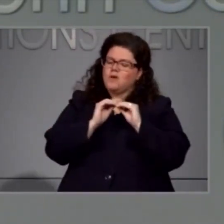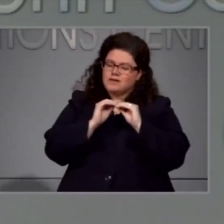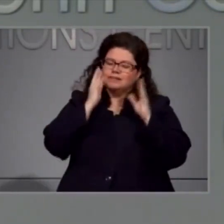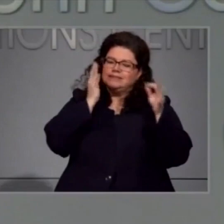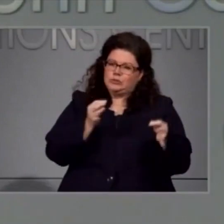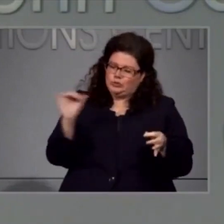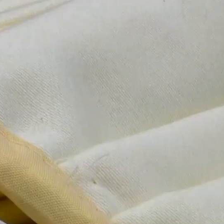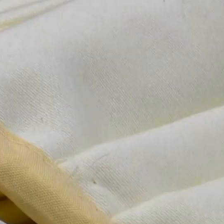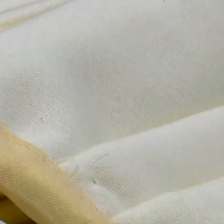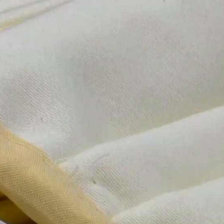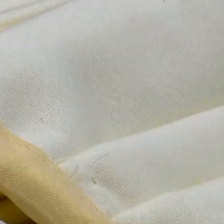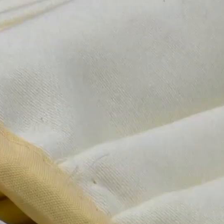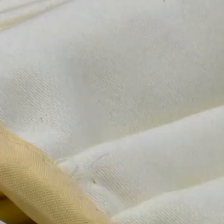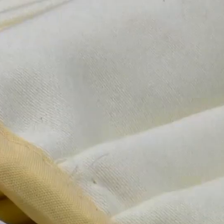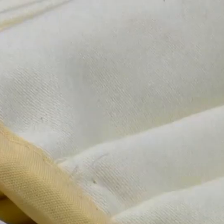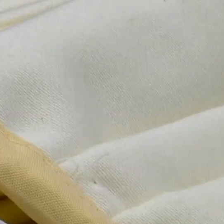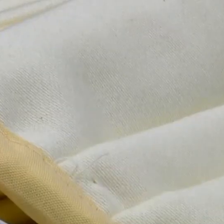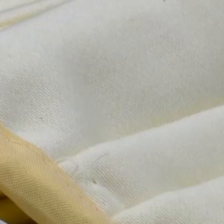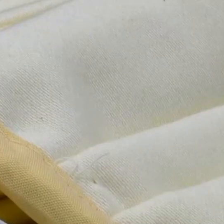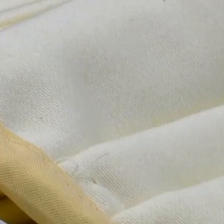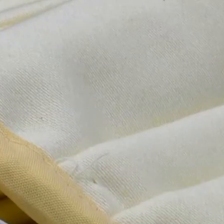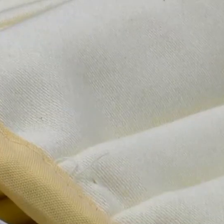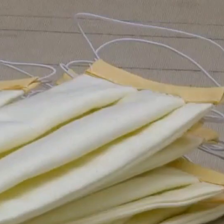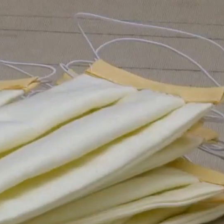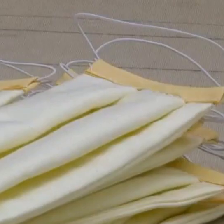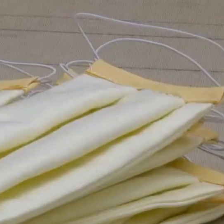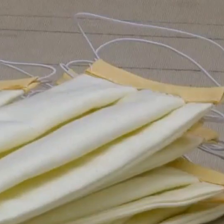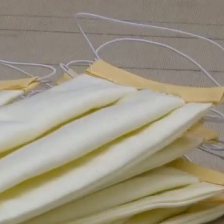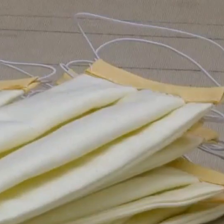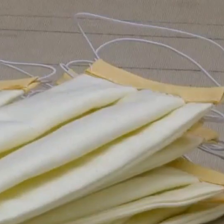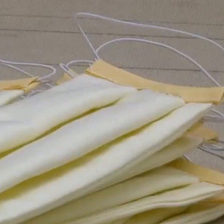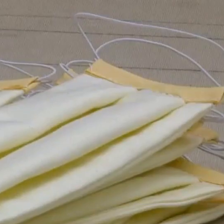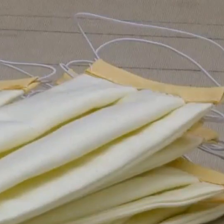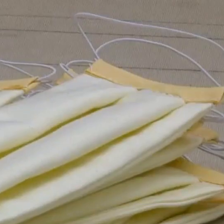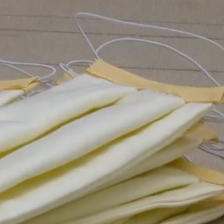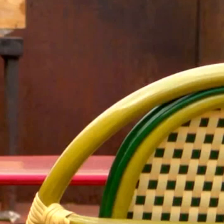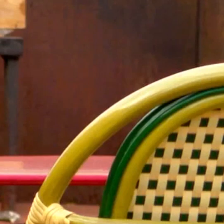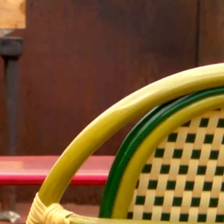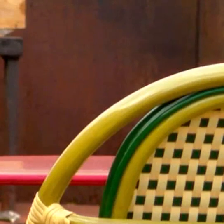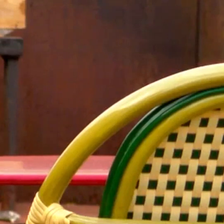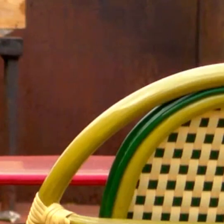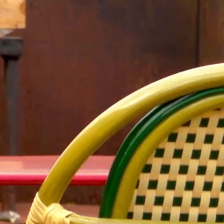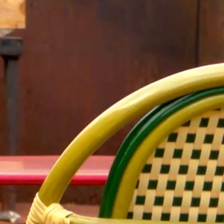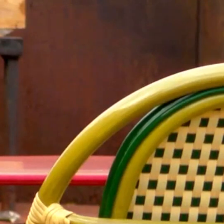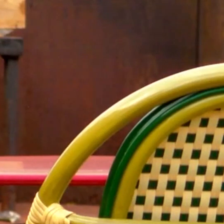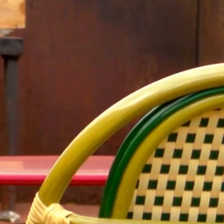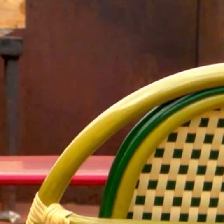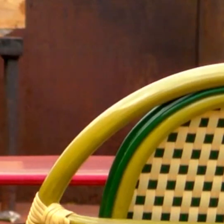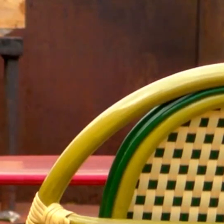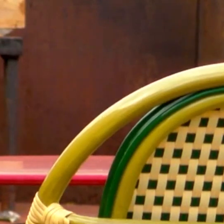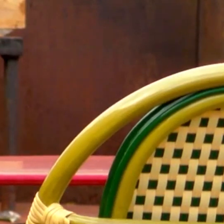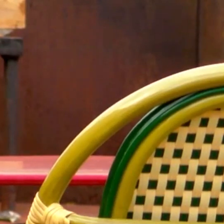this disease. The governor also announcing a statewide mandate requiring face coverings in public and outdoor places where